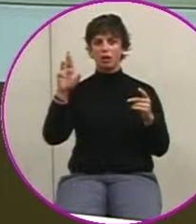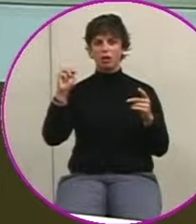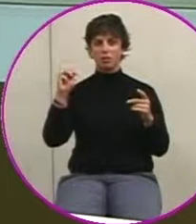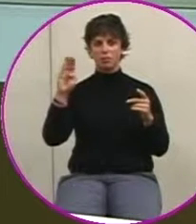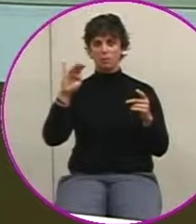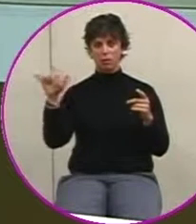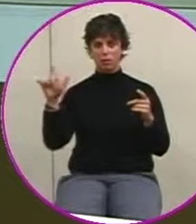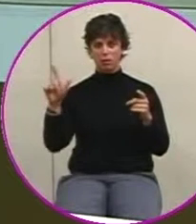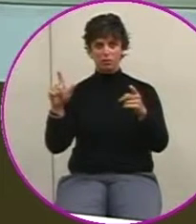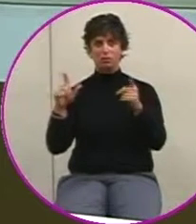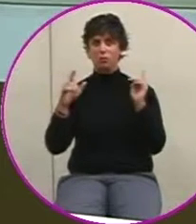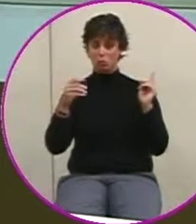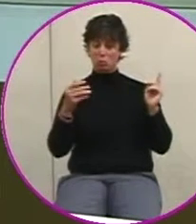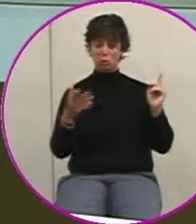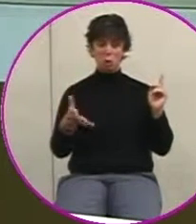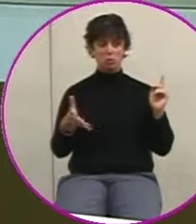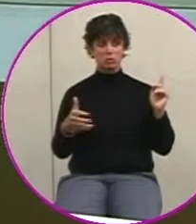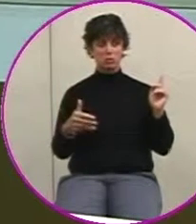Very close.